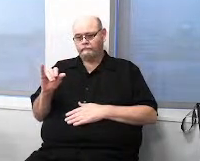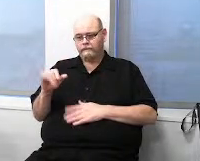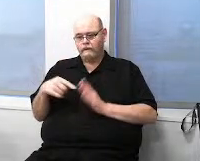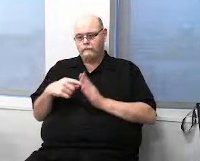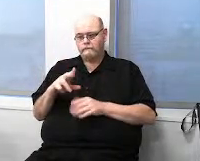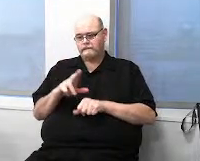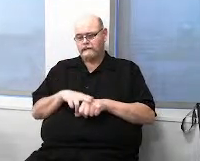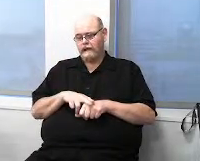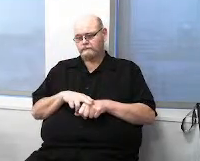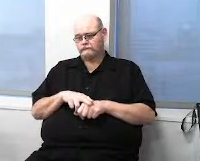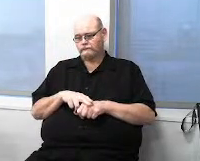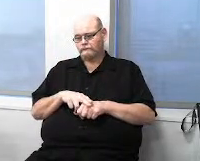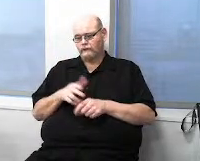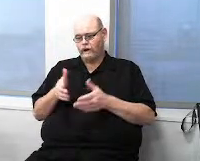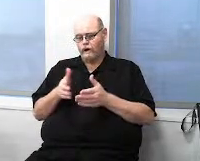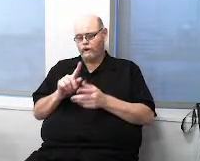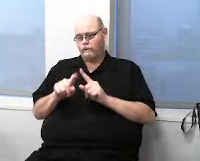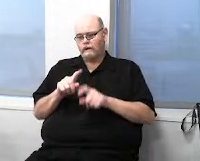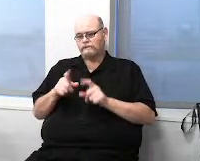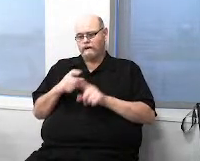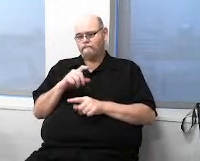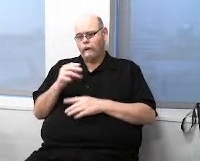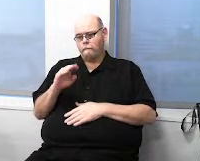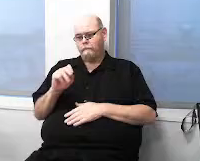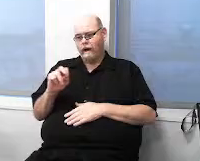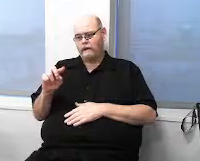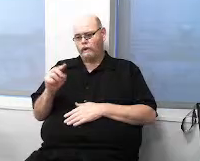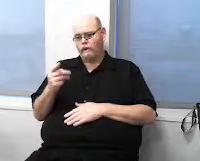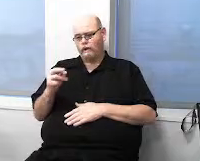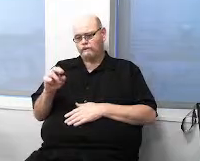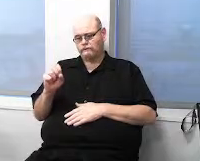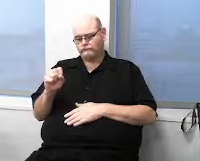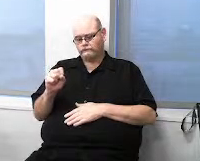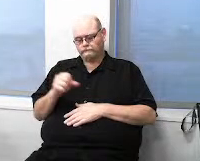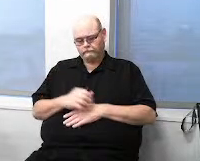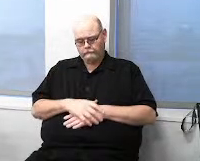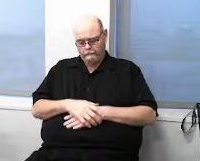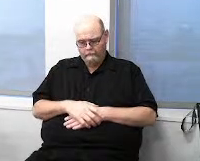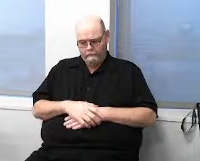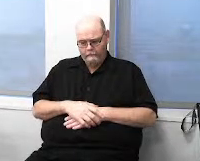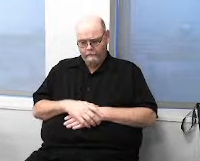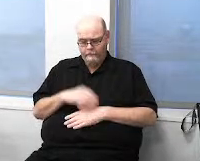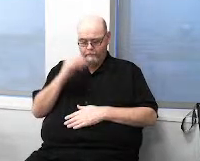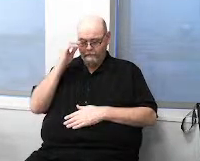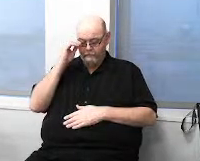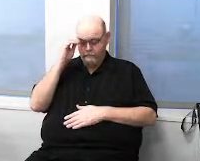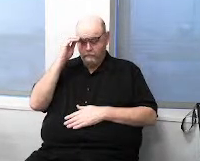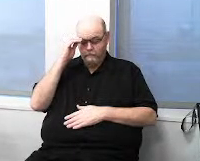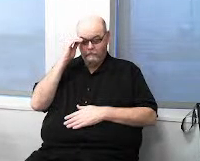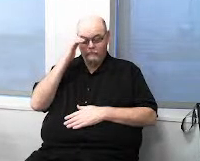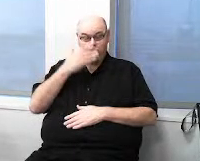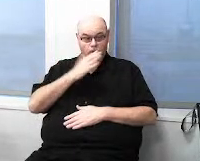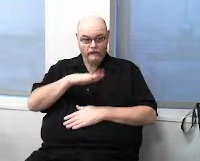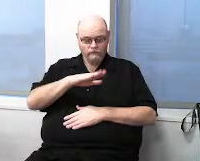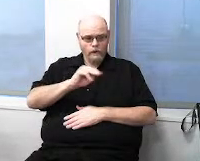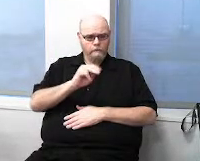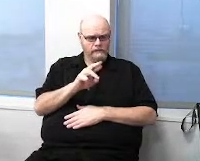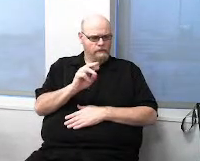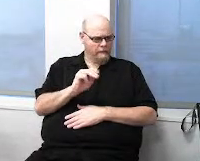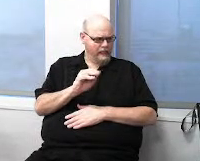and Manges, representing National and questioning on behalf of the bondholder interveners. Good afternoon, Mr. Melendez. Good